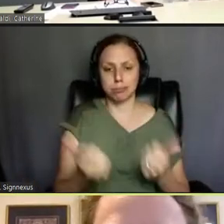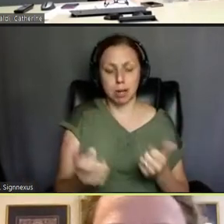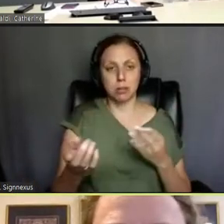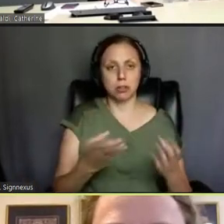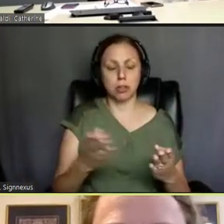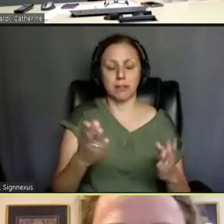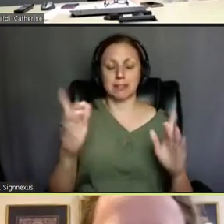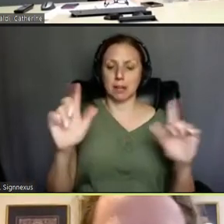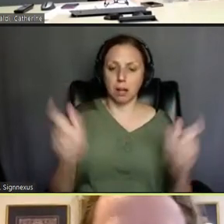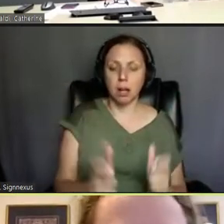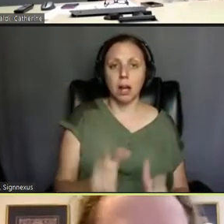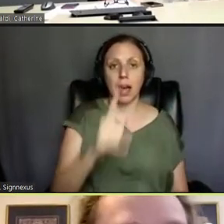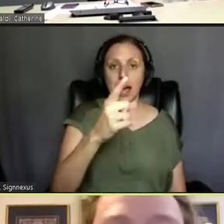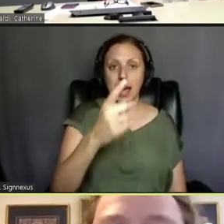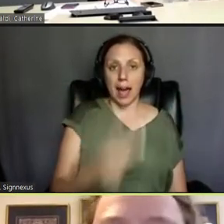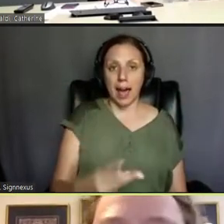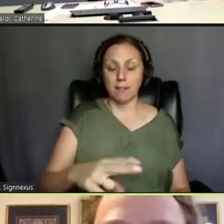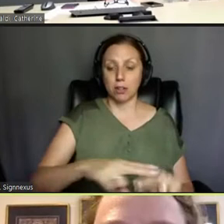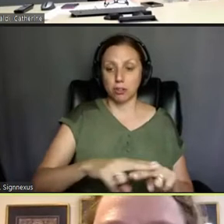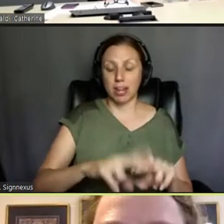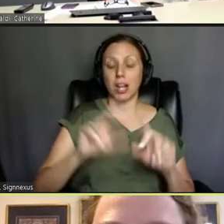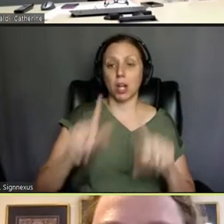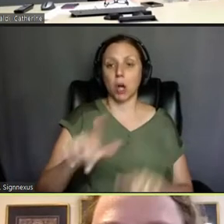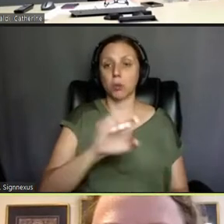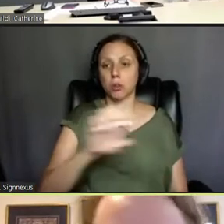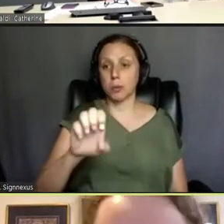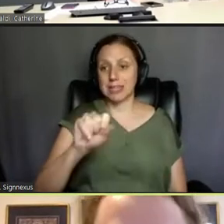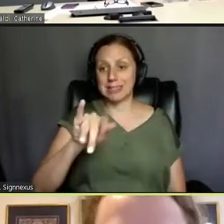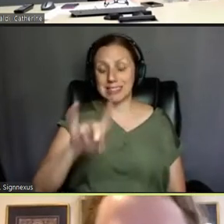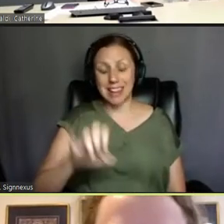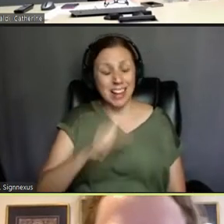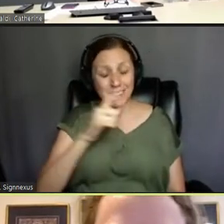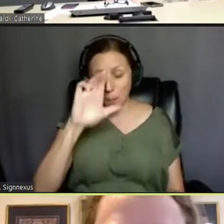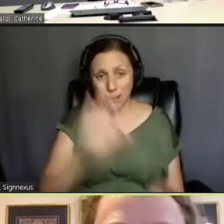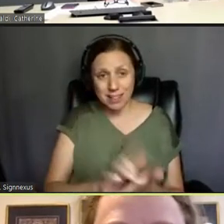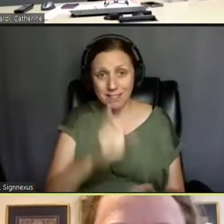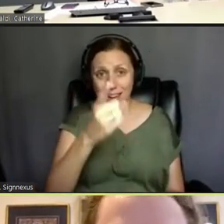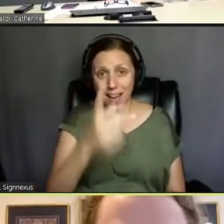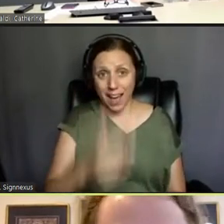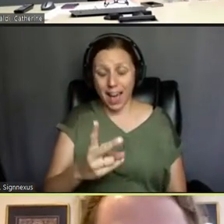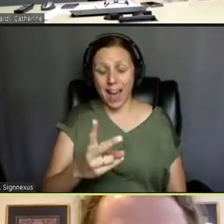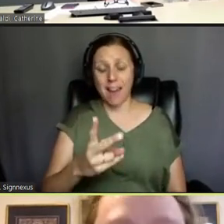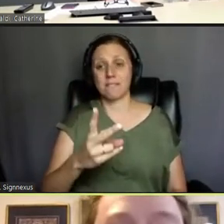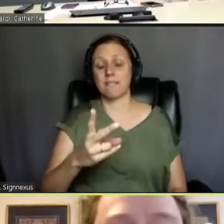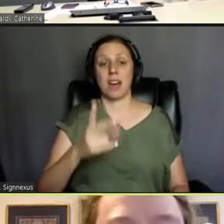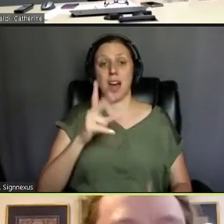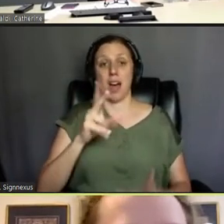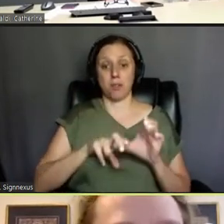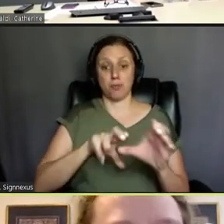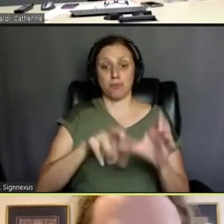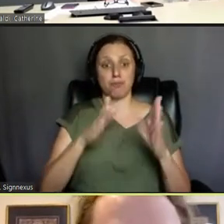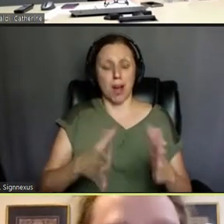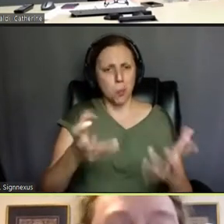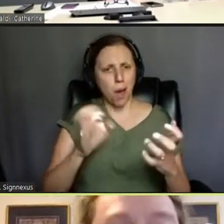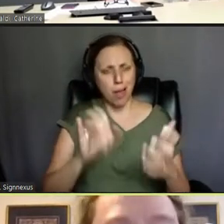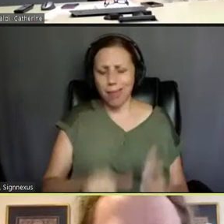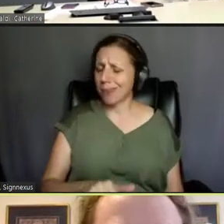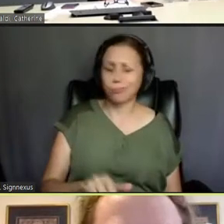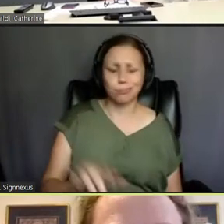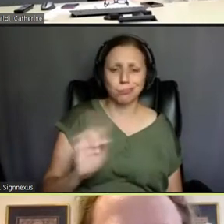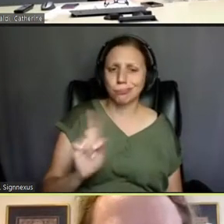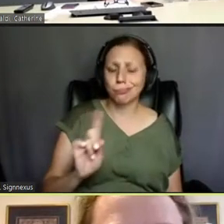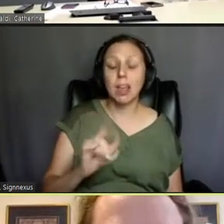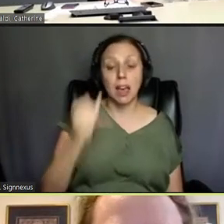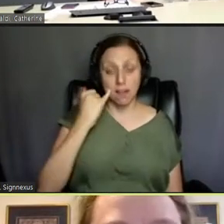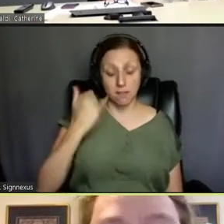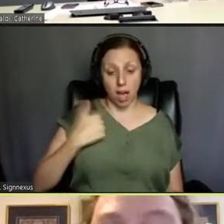our trains to the East Side Access. I do not believe half of the current passengers are going to want that. If I had wanted access